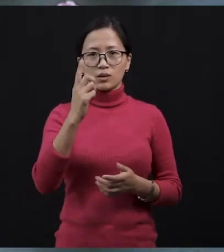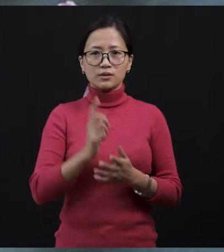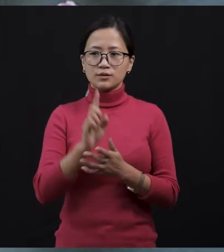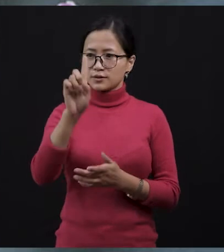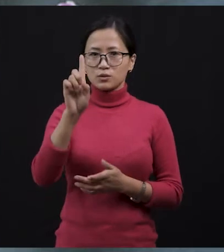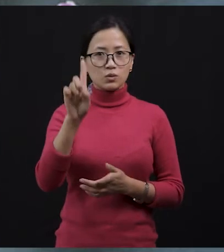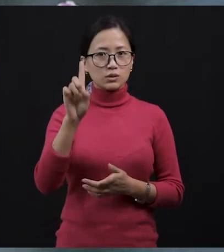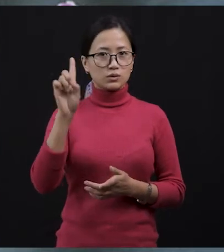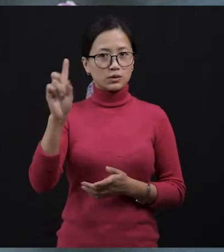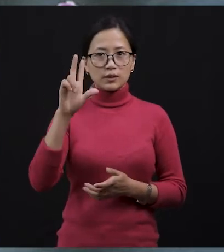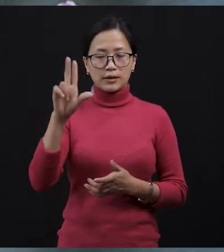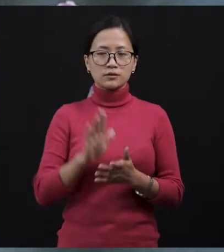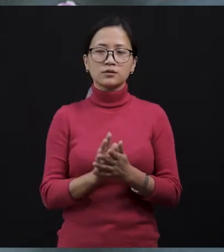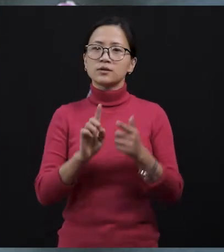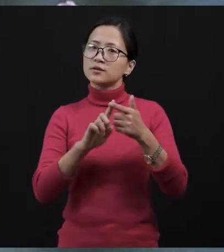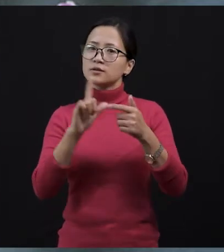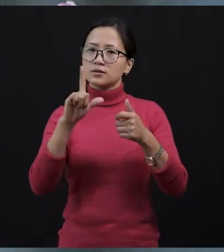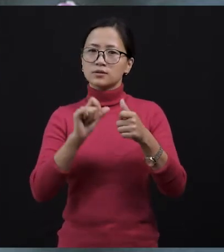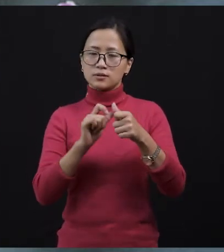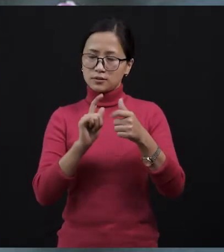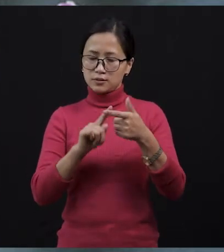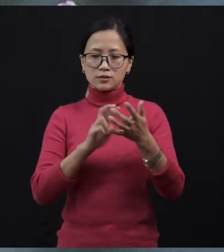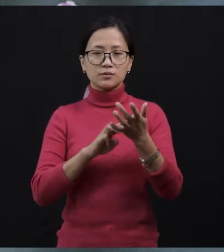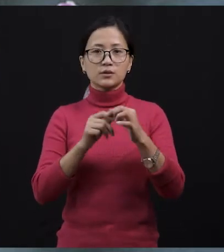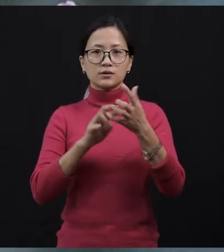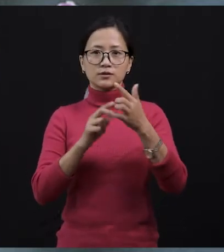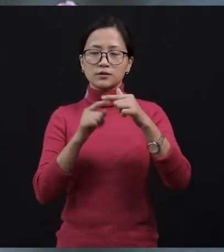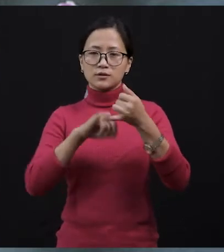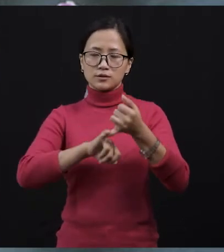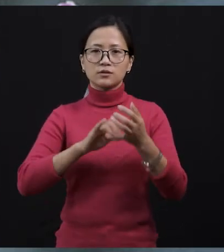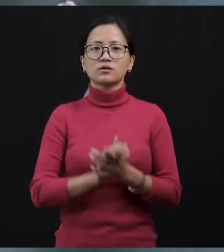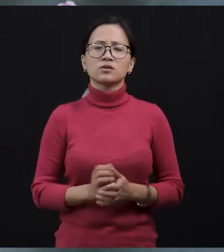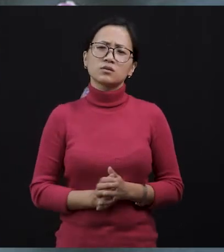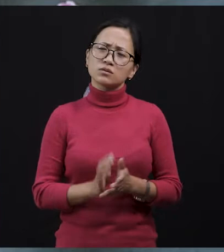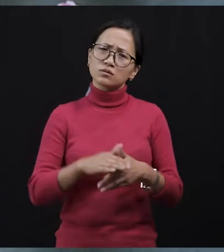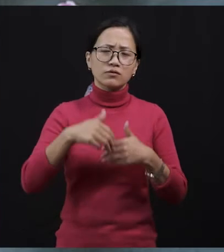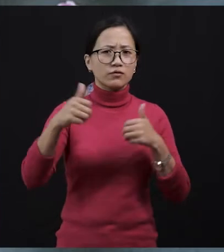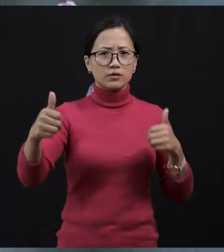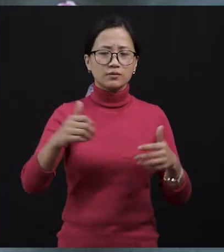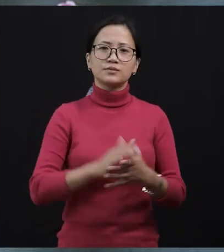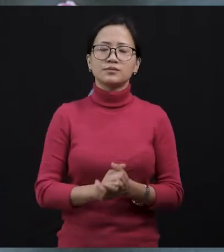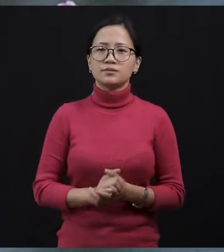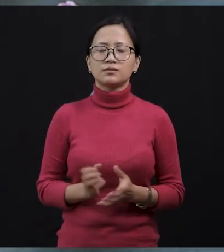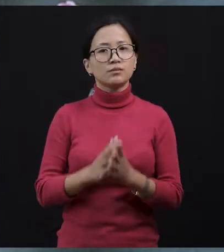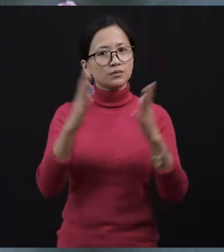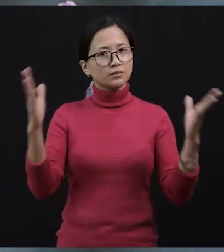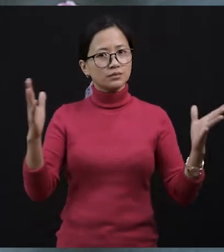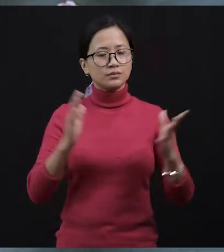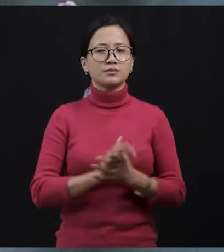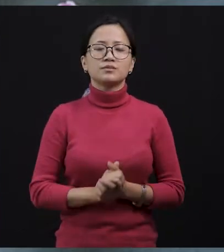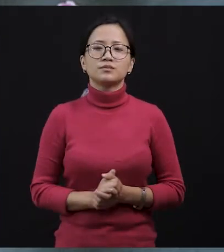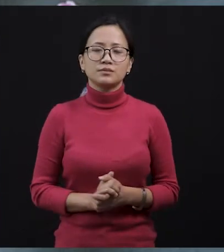118 elements, right? Known so far. So these minerals, they are formed of more than